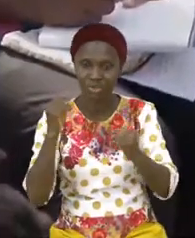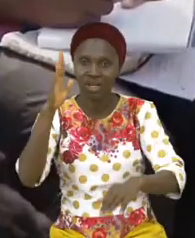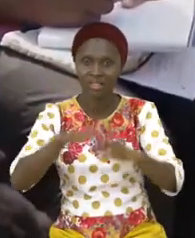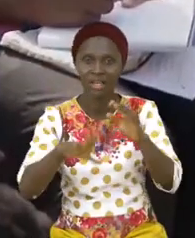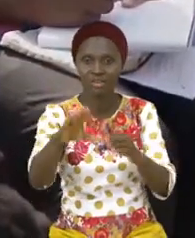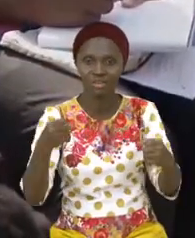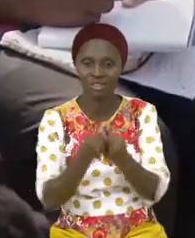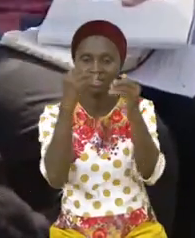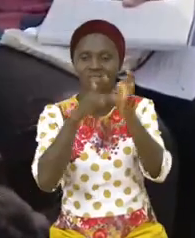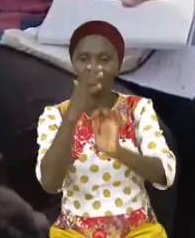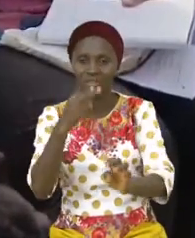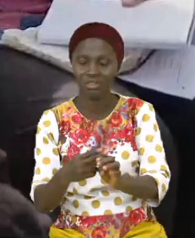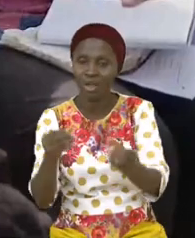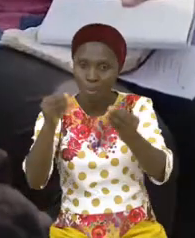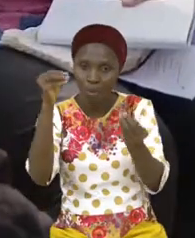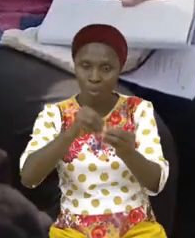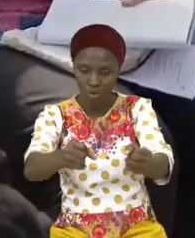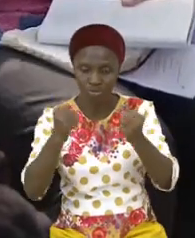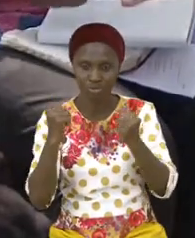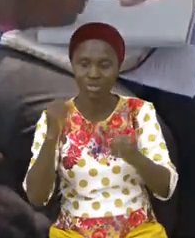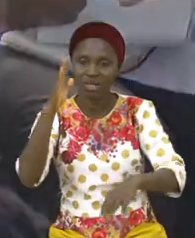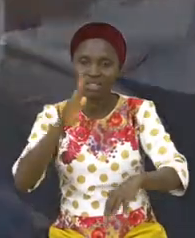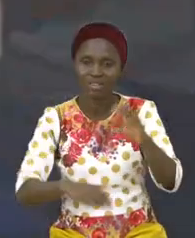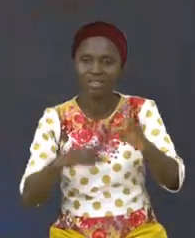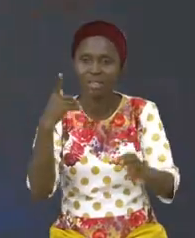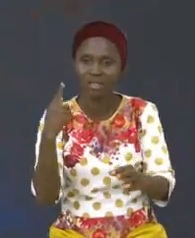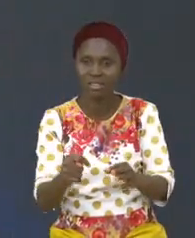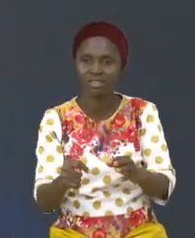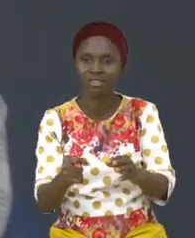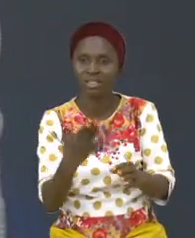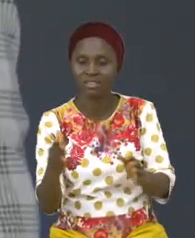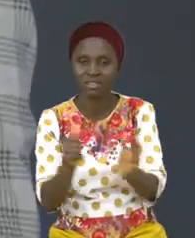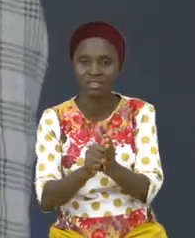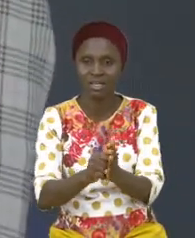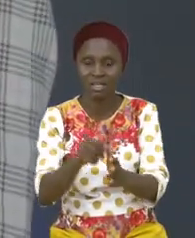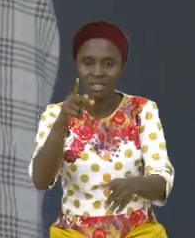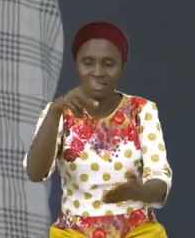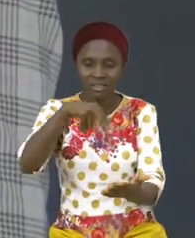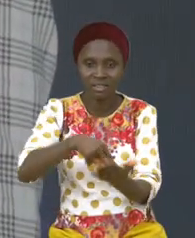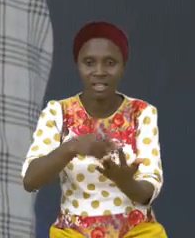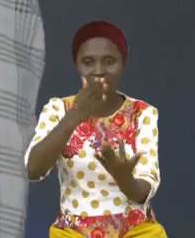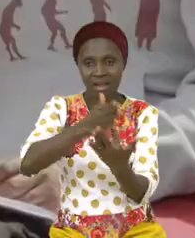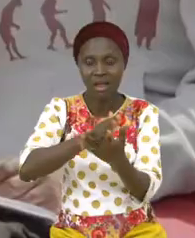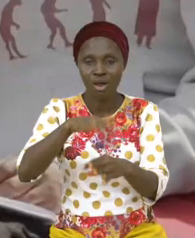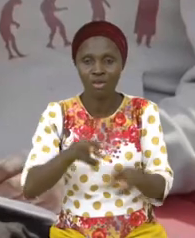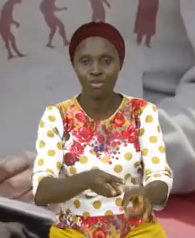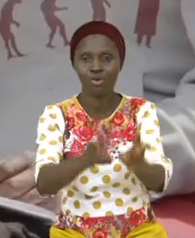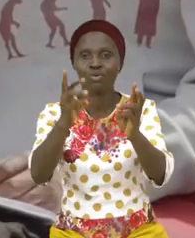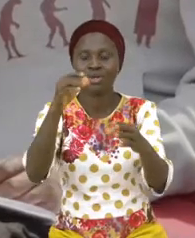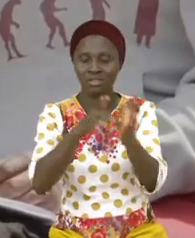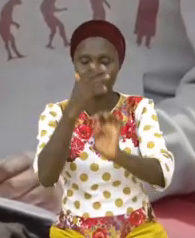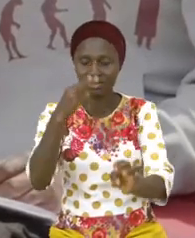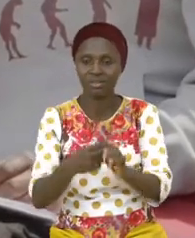Stronger than the hurdles in the way that stand between you and success in Jesus'